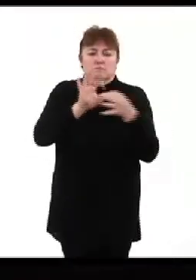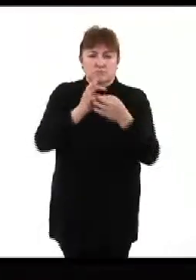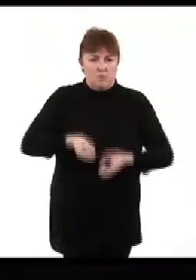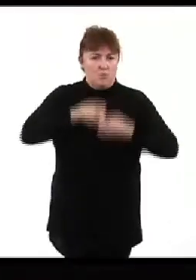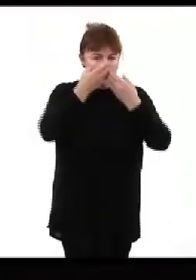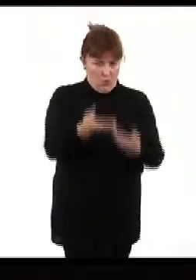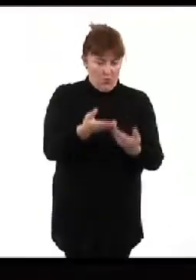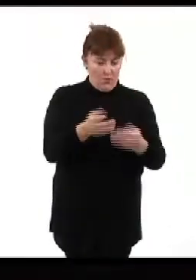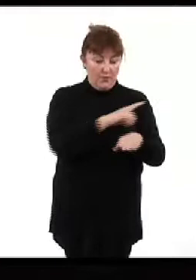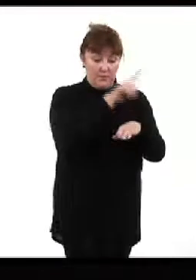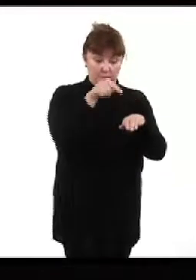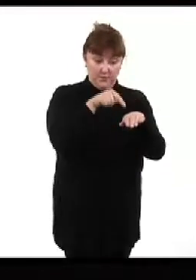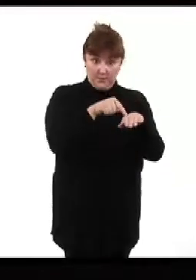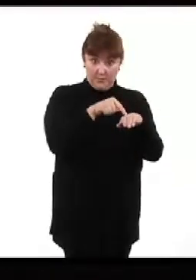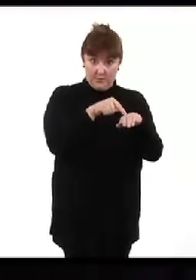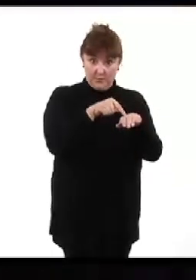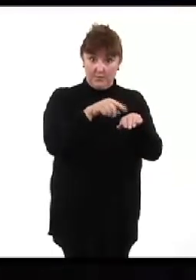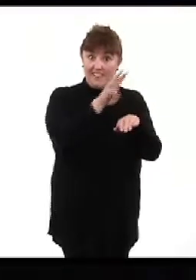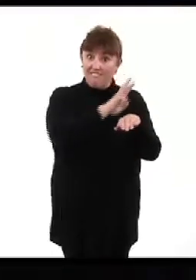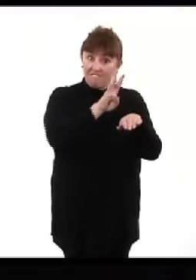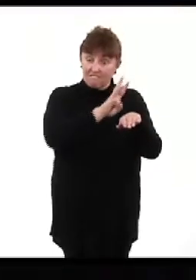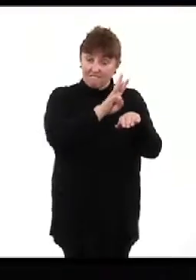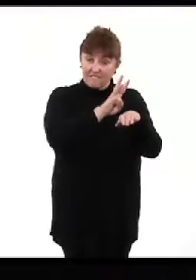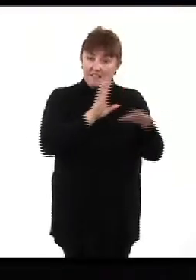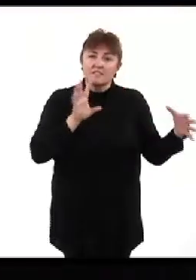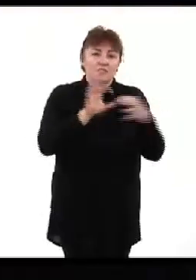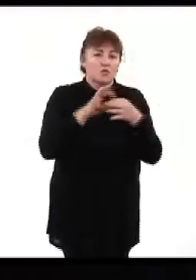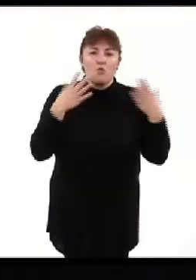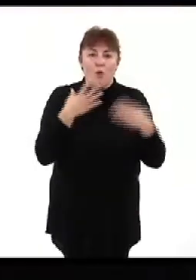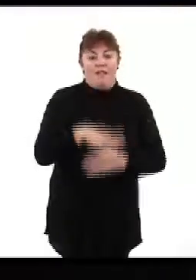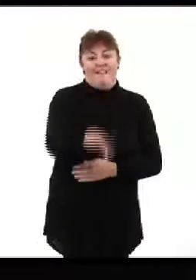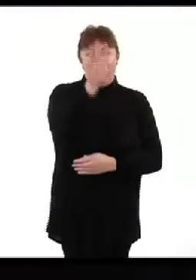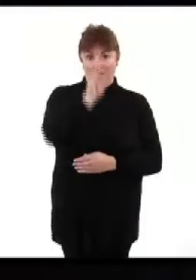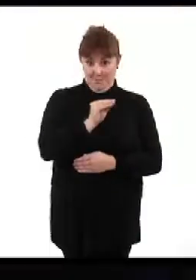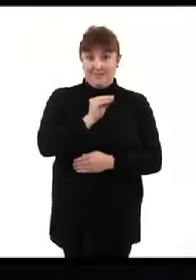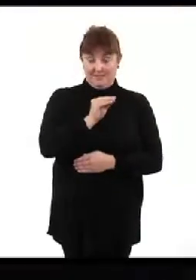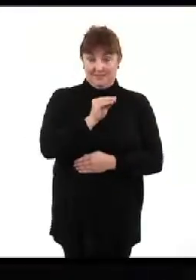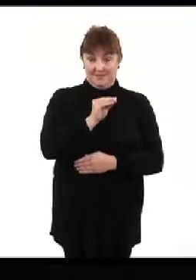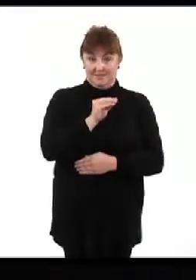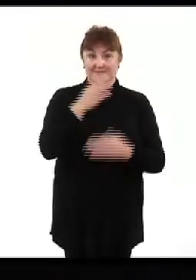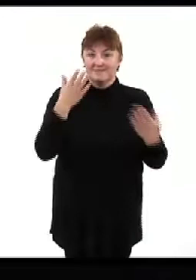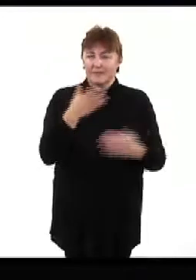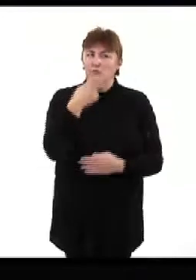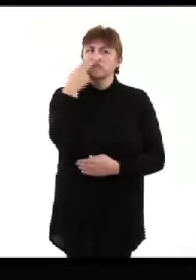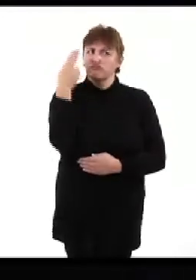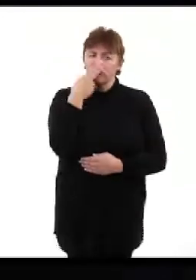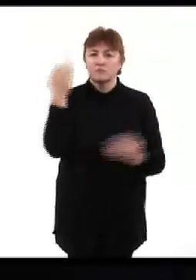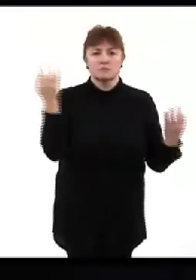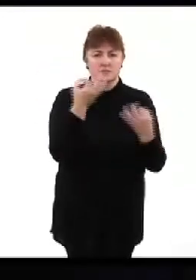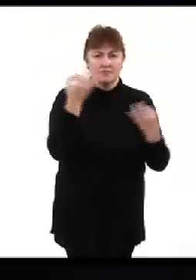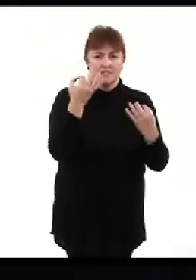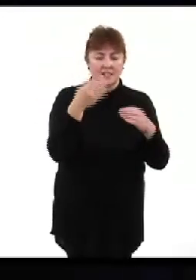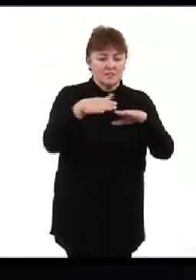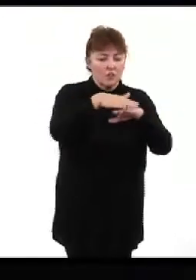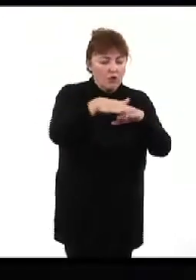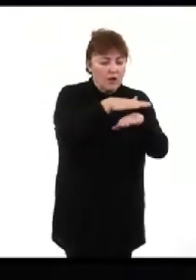region is involved in comprehension. Now what's interesting is that where these areas are with respect to